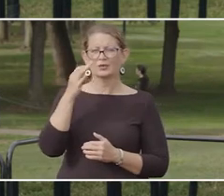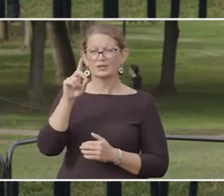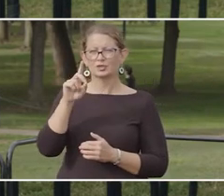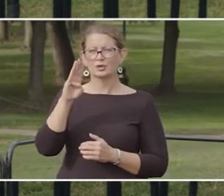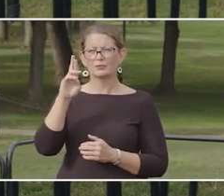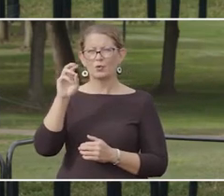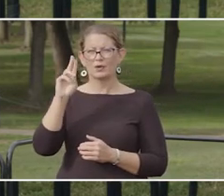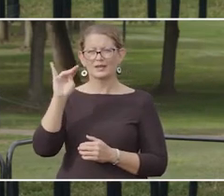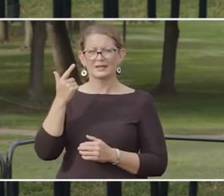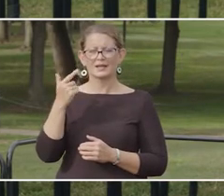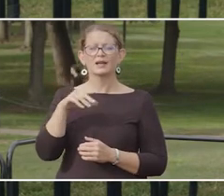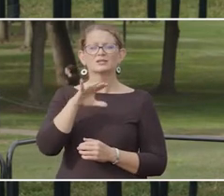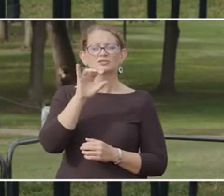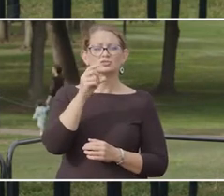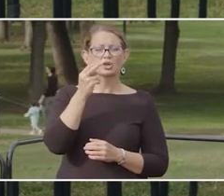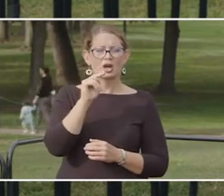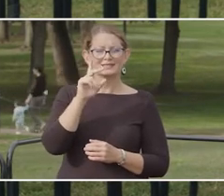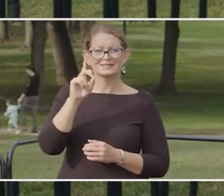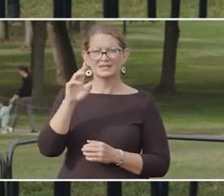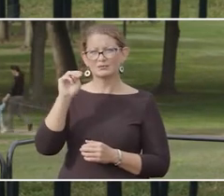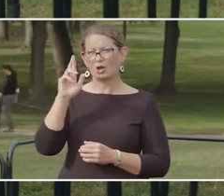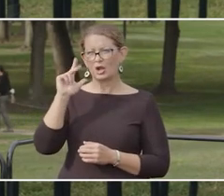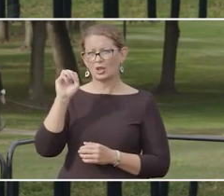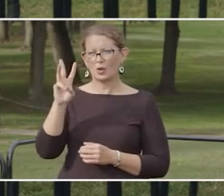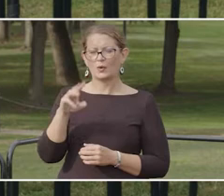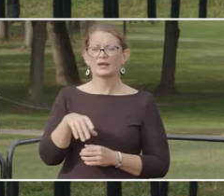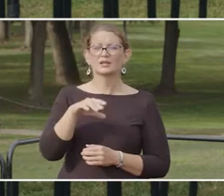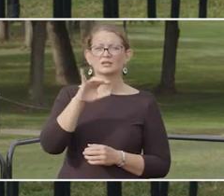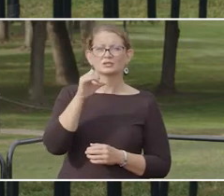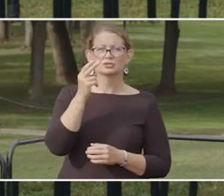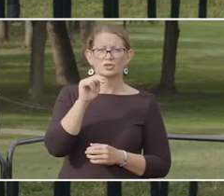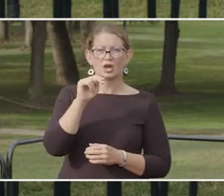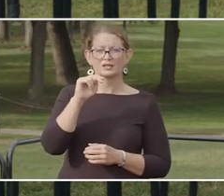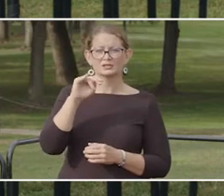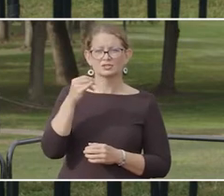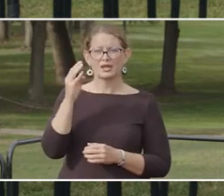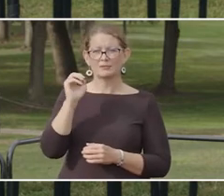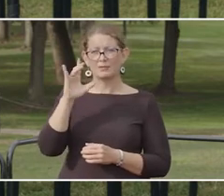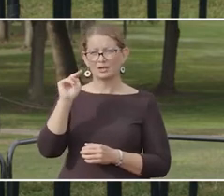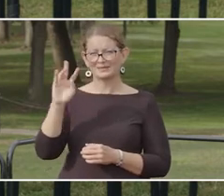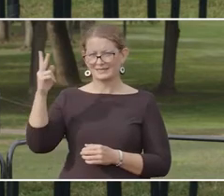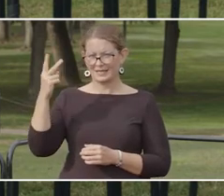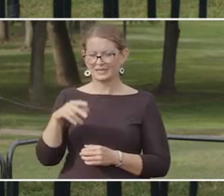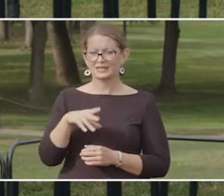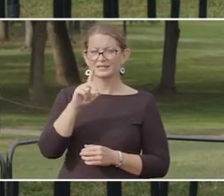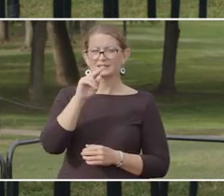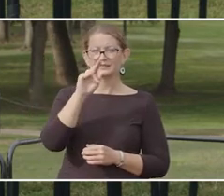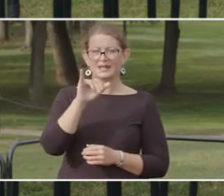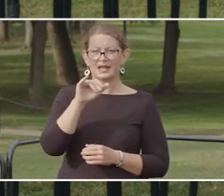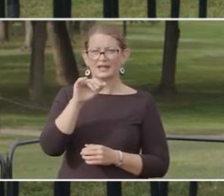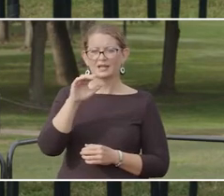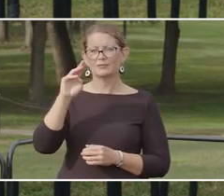Boring. John D. Marlowe. John J. Martin II. Danny